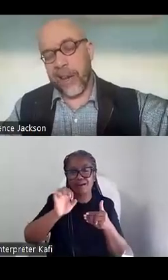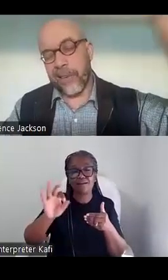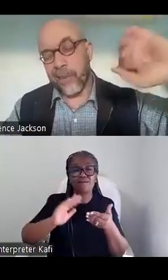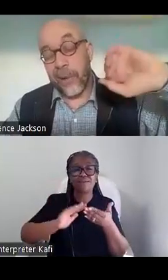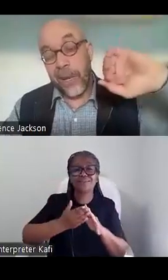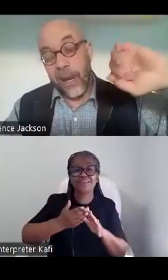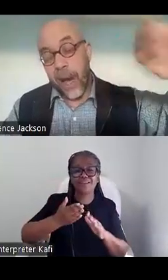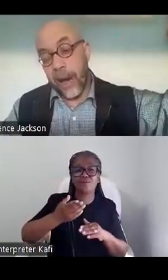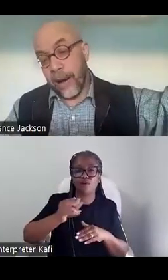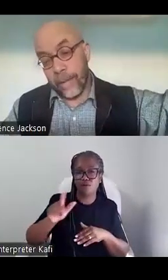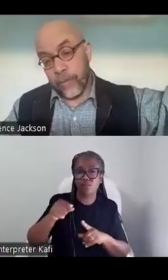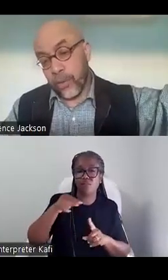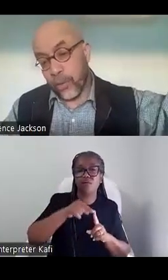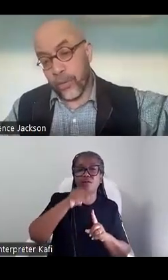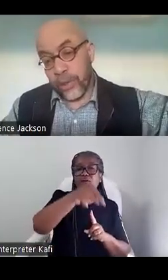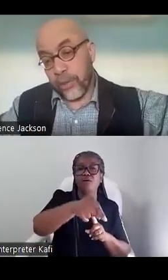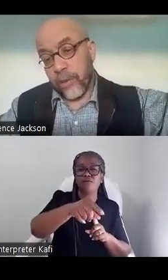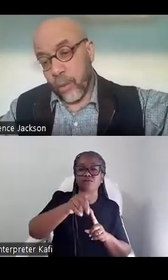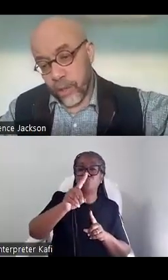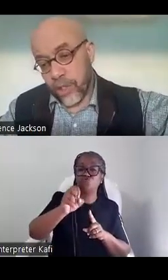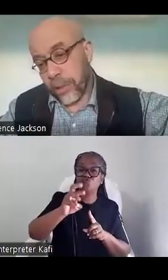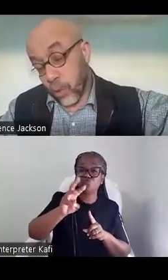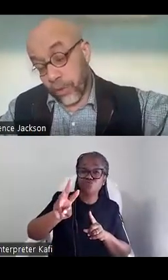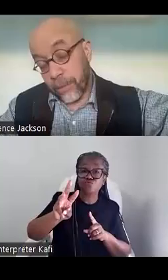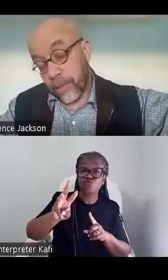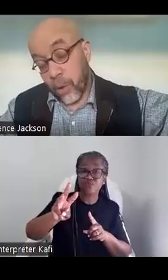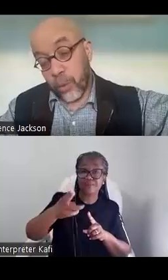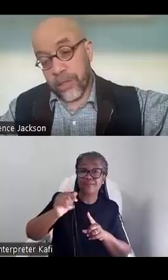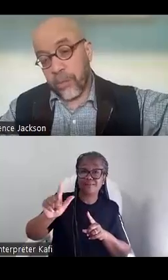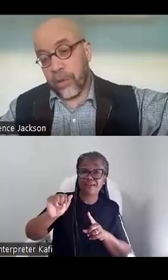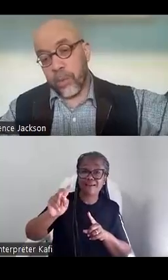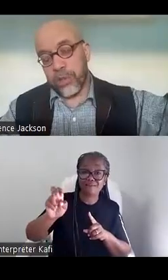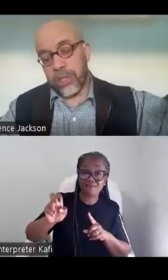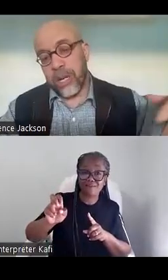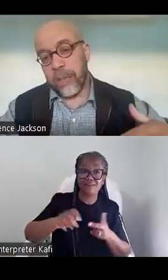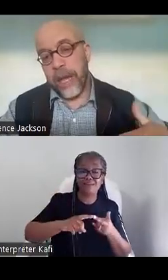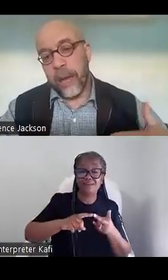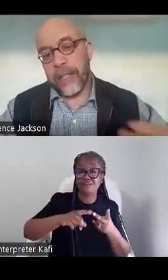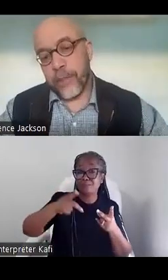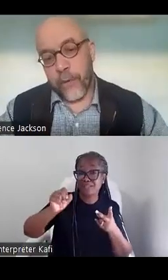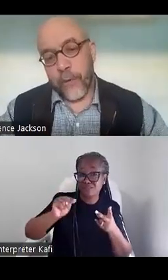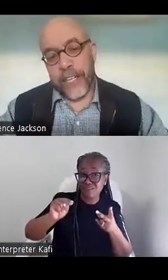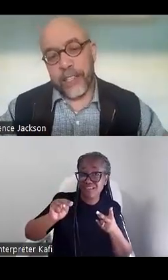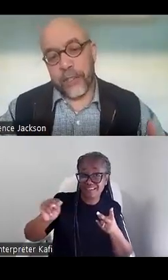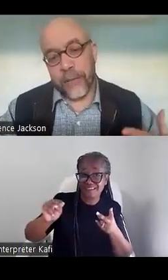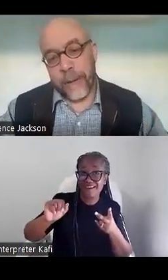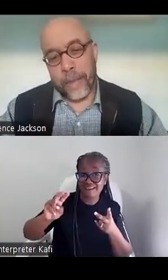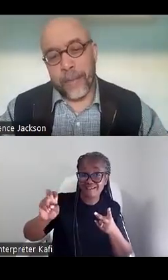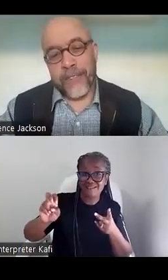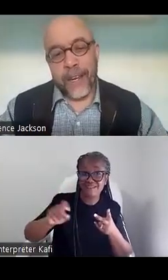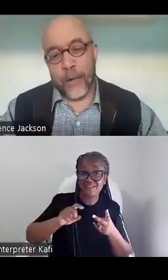Pennsylvania Avenue. To what used to be that was the northwest of Baltimore at the time. But so